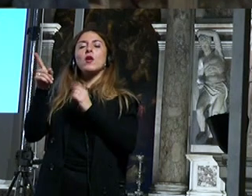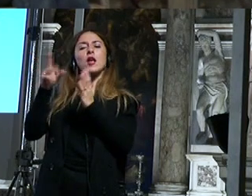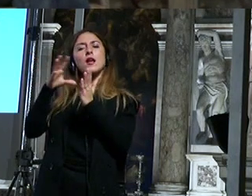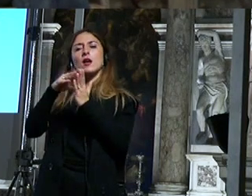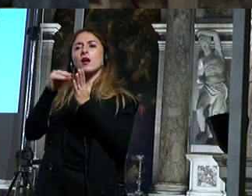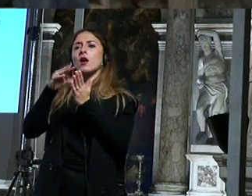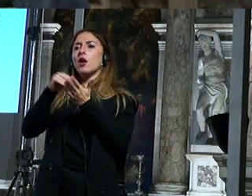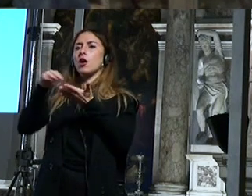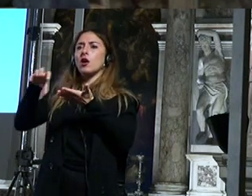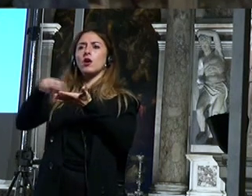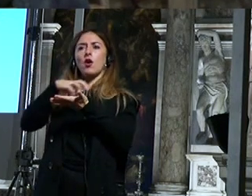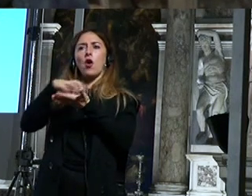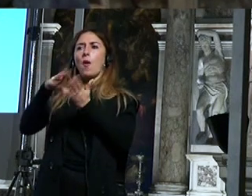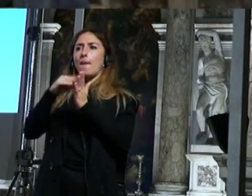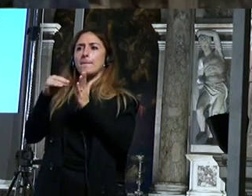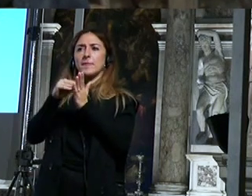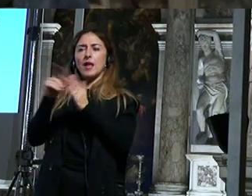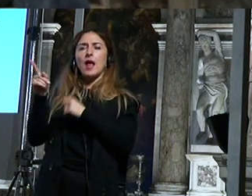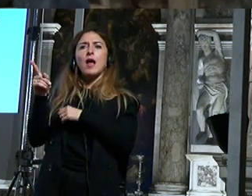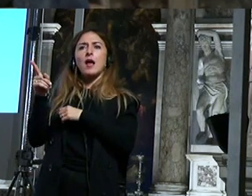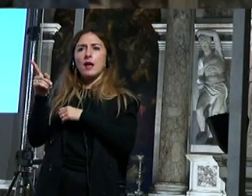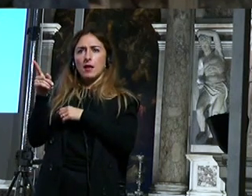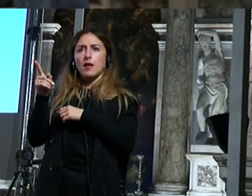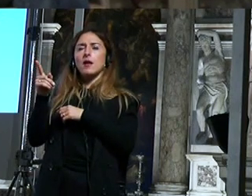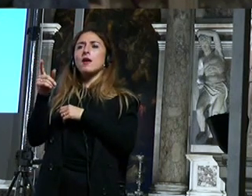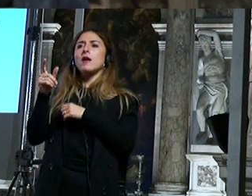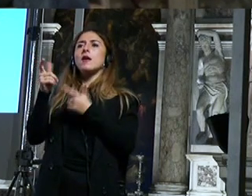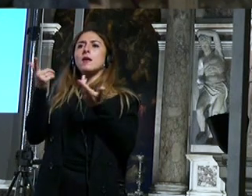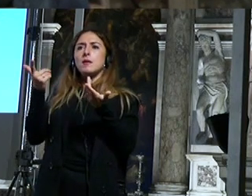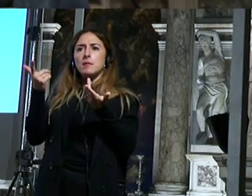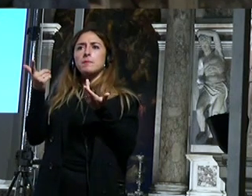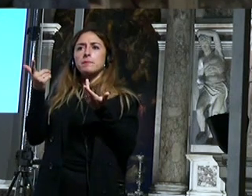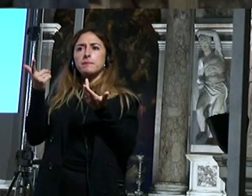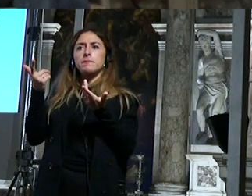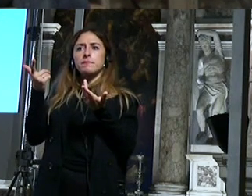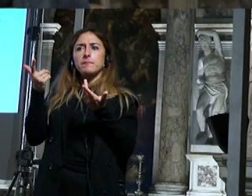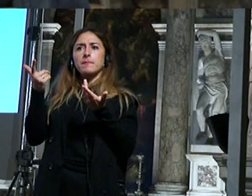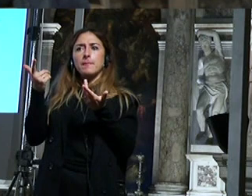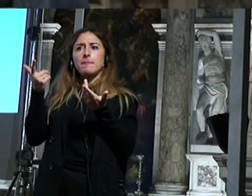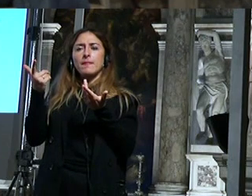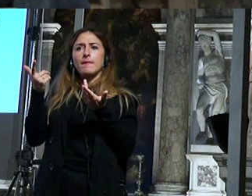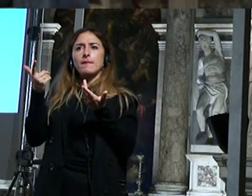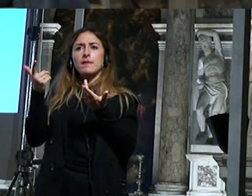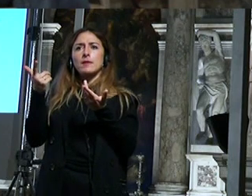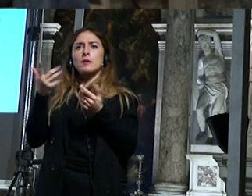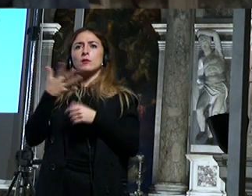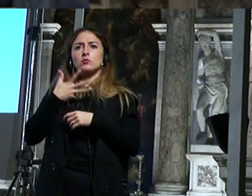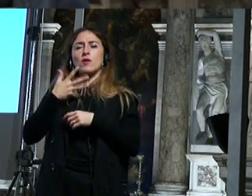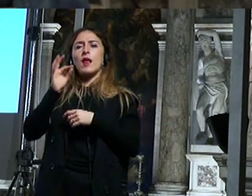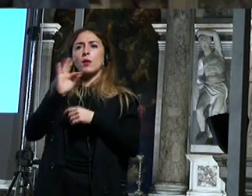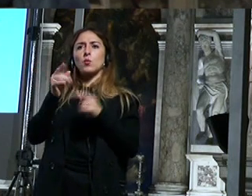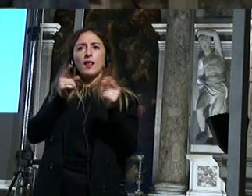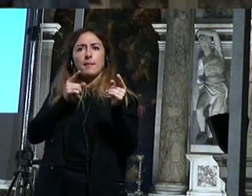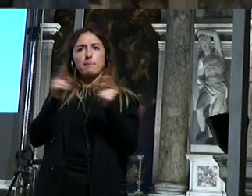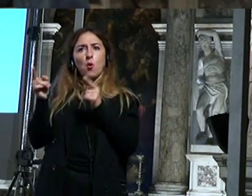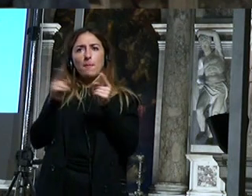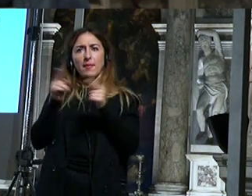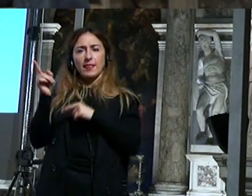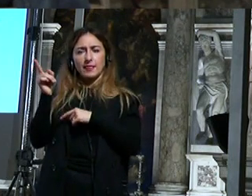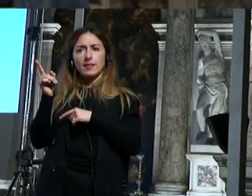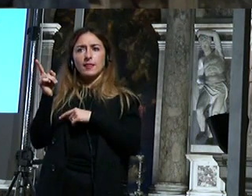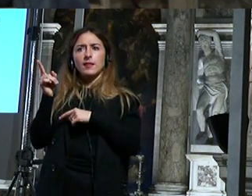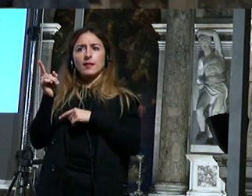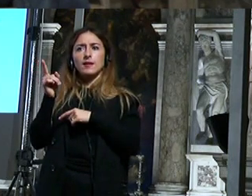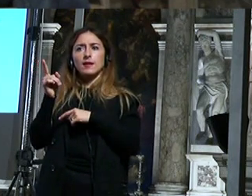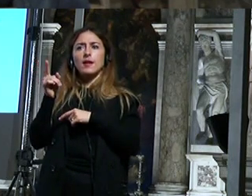think there's a way in which when a memory or our access to a place becomes burnished by, blurred